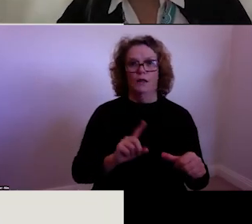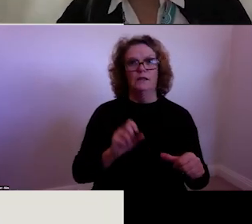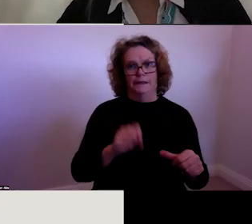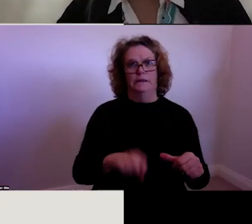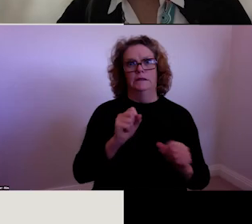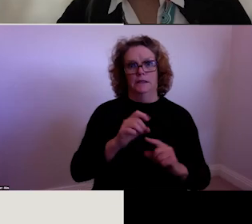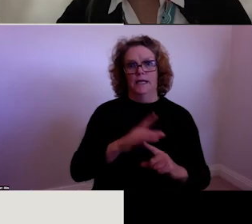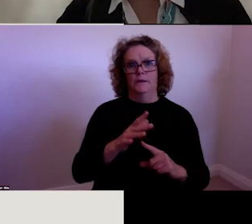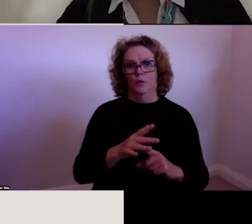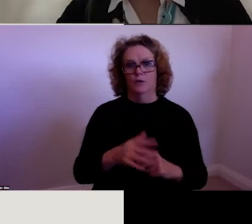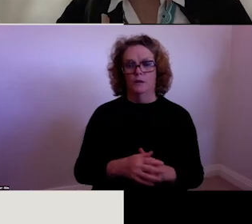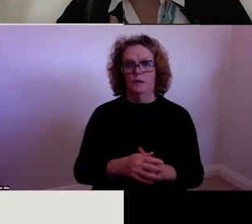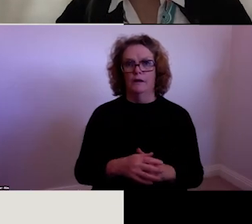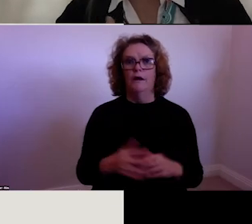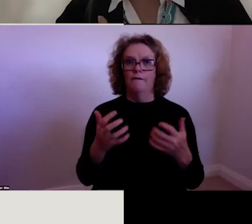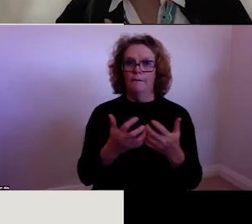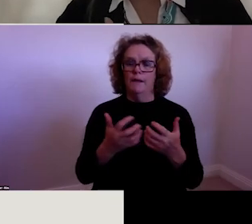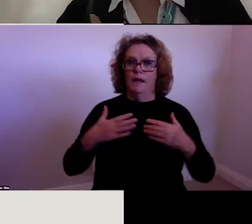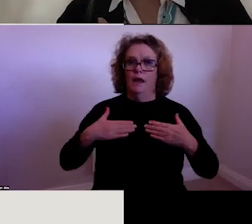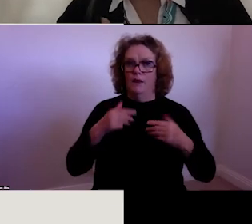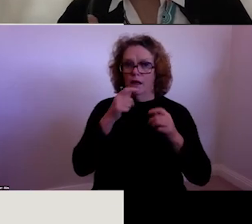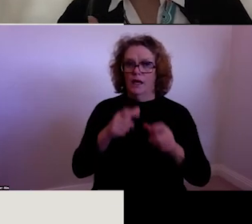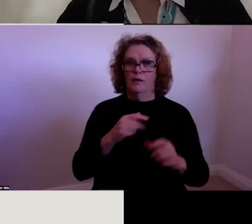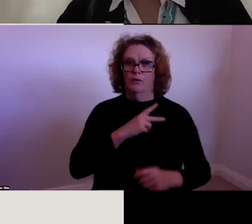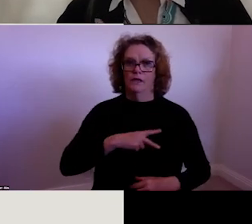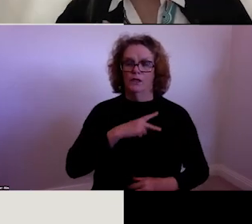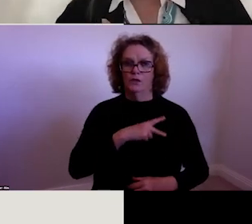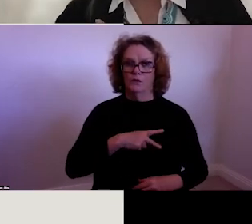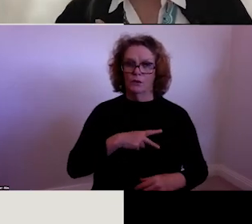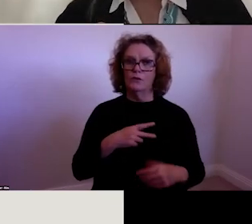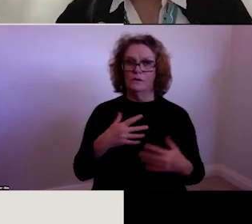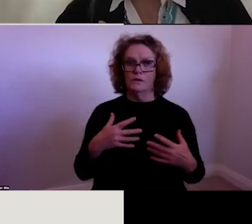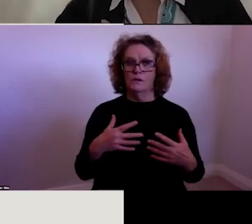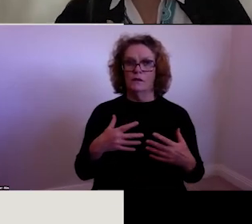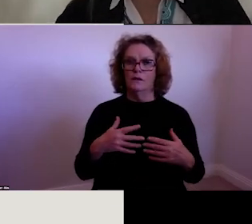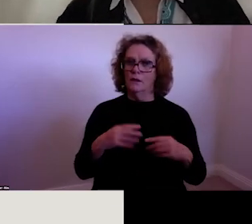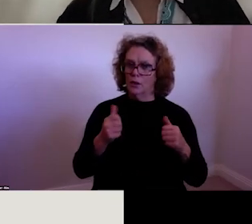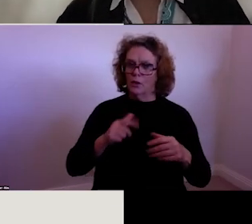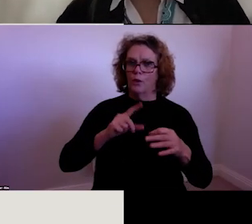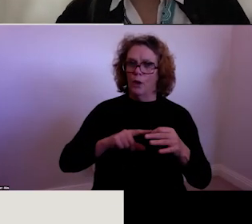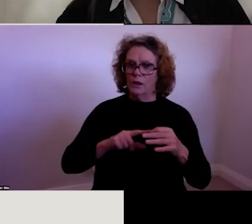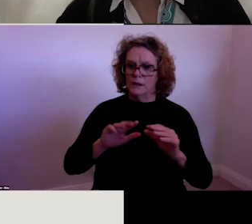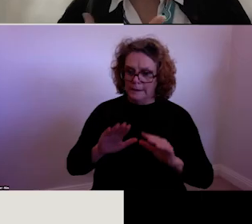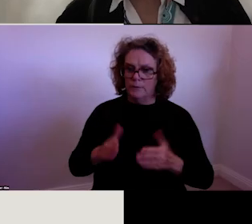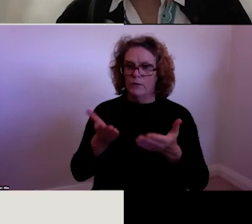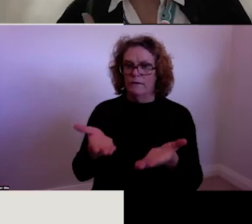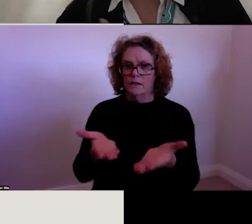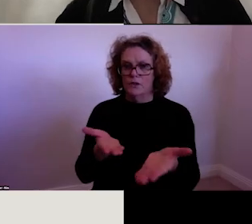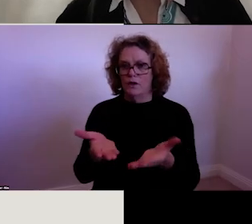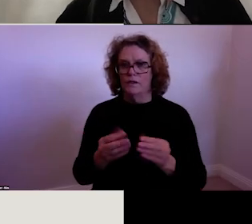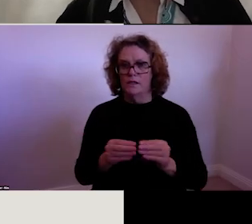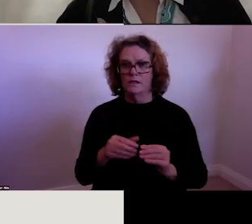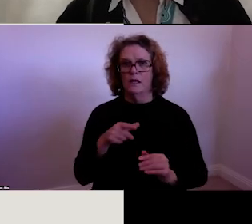for many healthcare professionals, conducting good models of care, good quality with their service is a